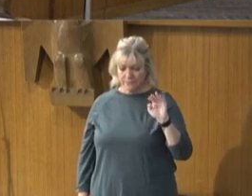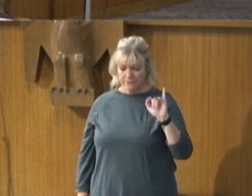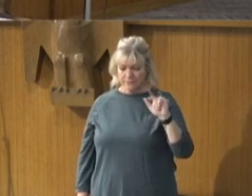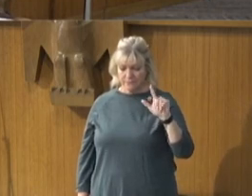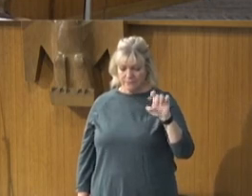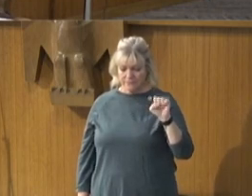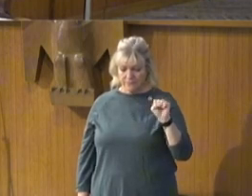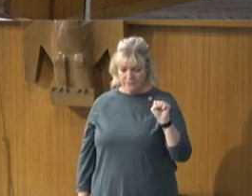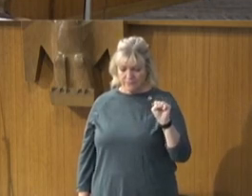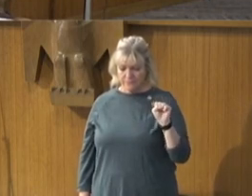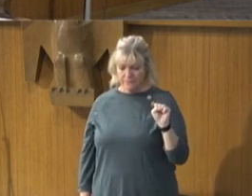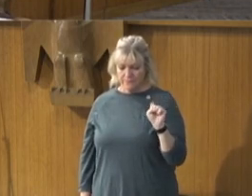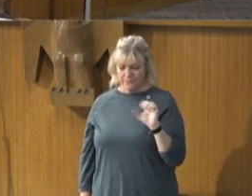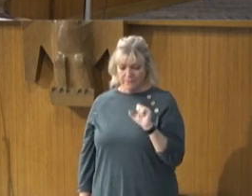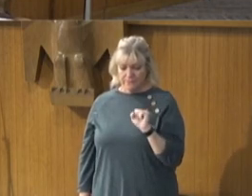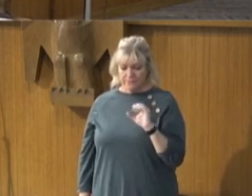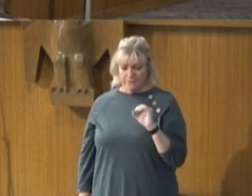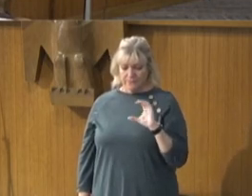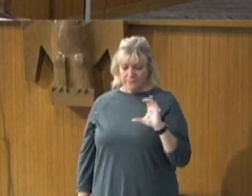Carolyn Miles.